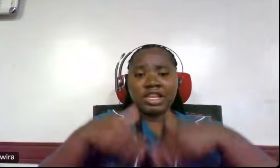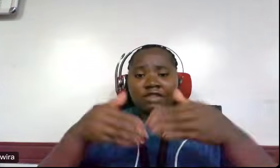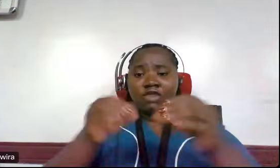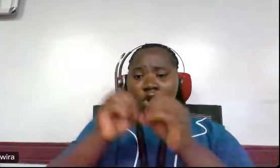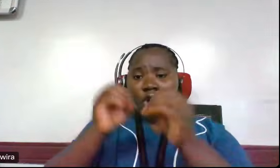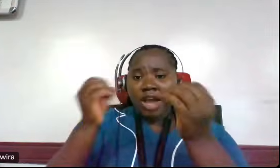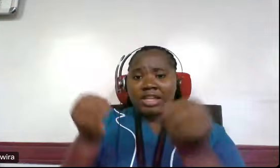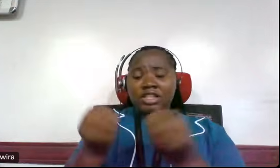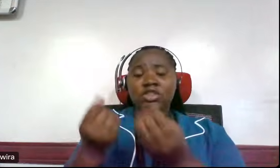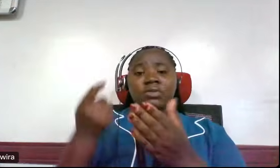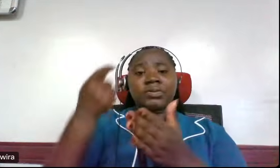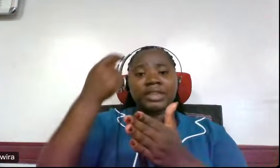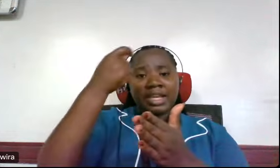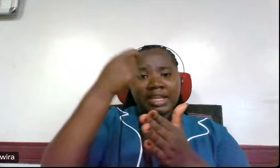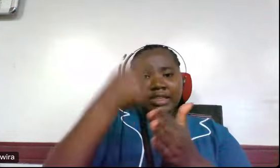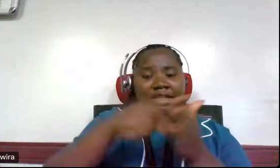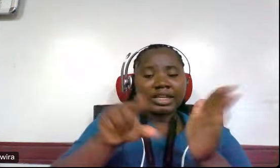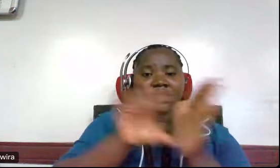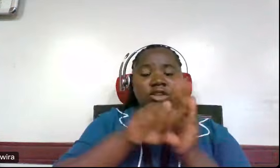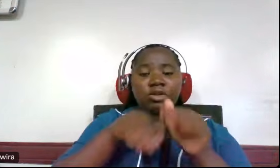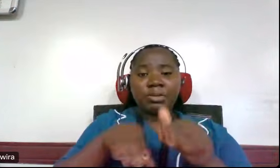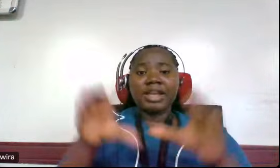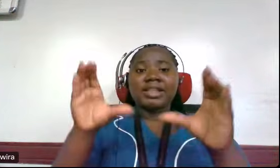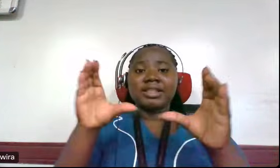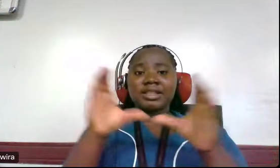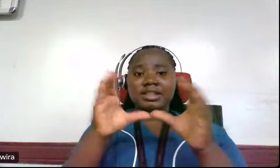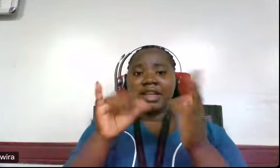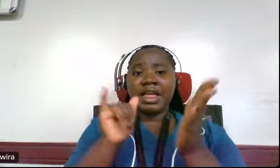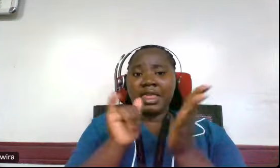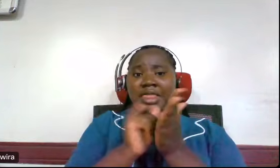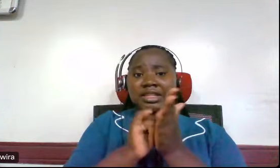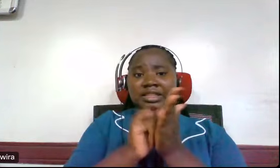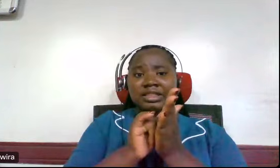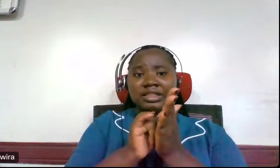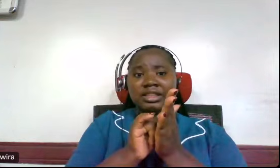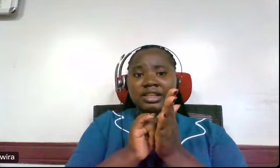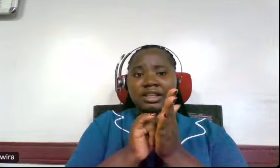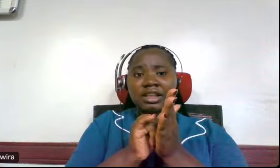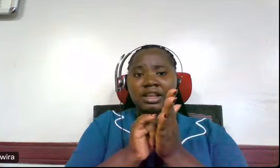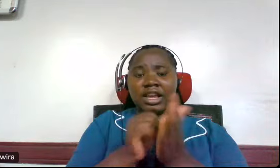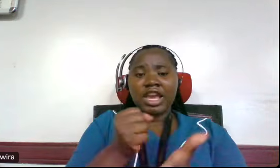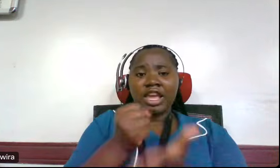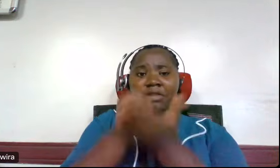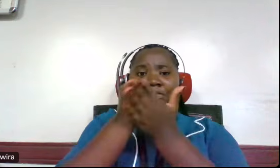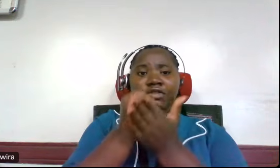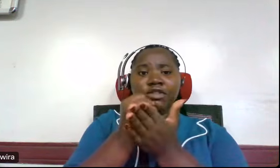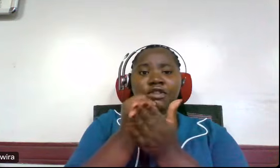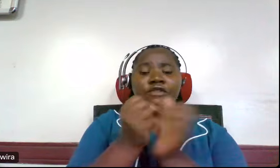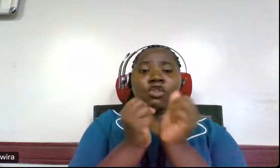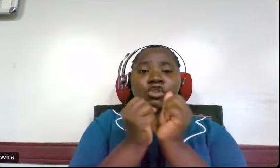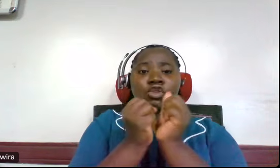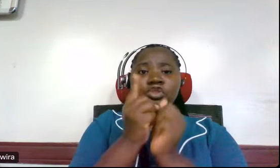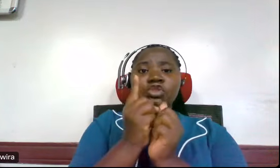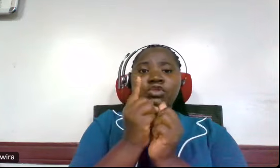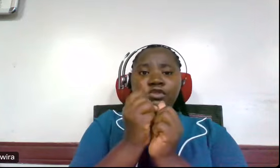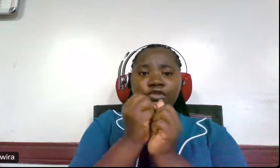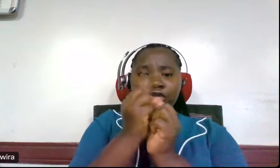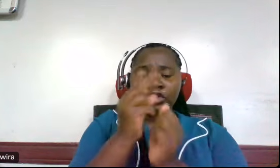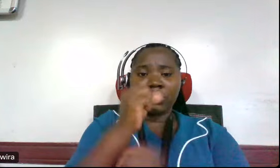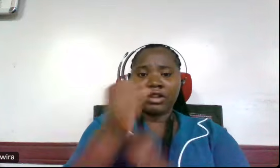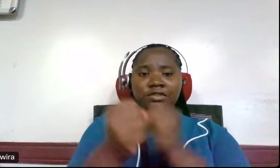a tax compliance certificate, which is valid for a period of 12 months or 1 year. So that will be part